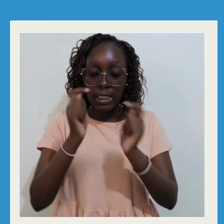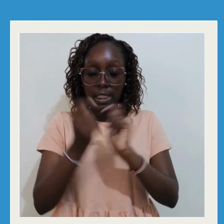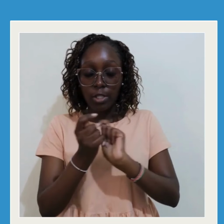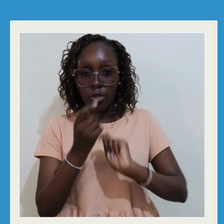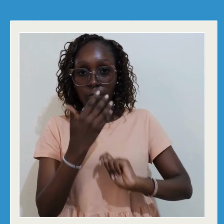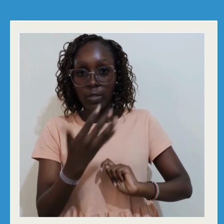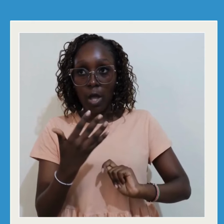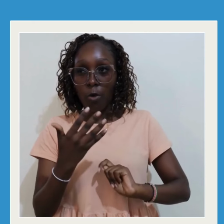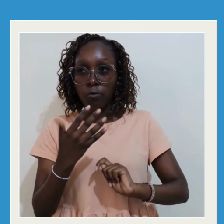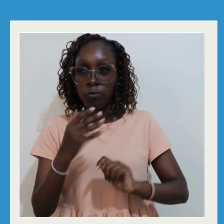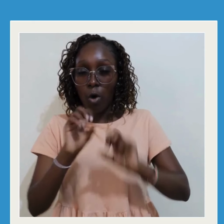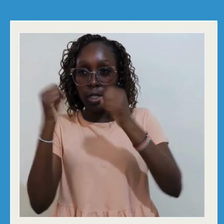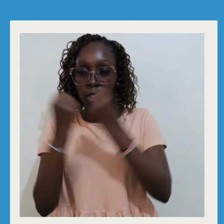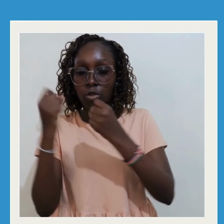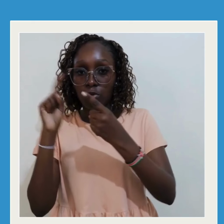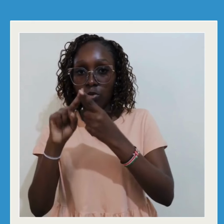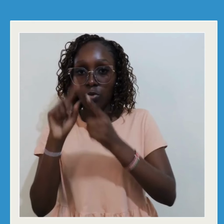organizations.